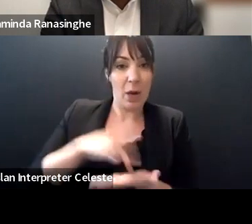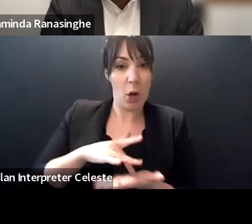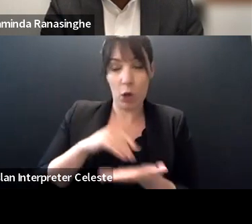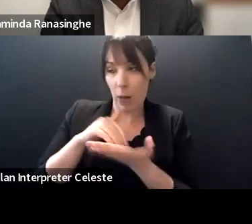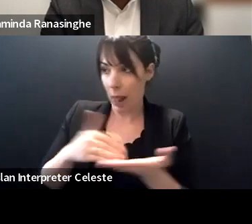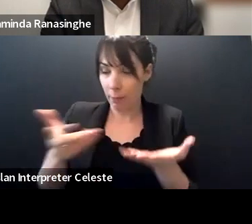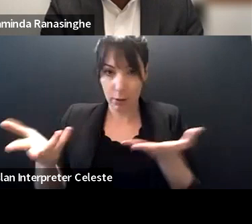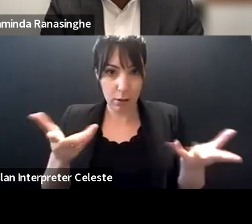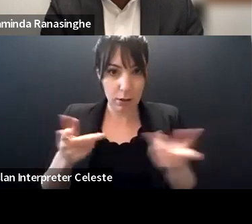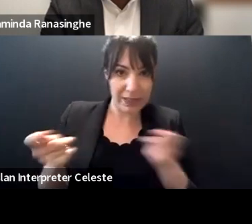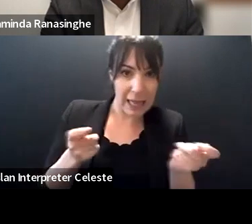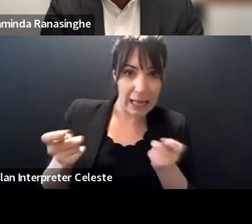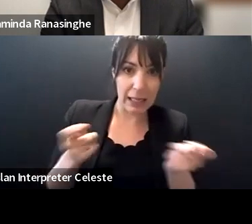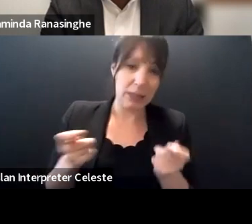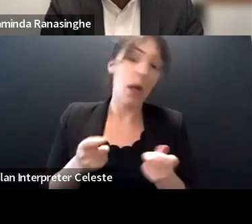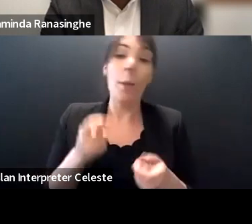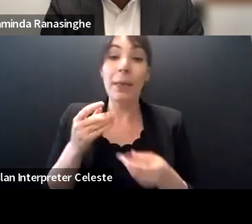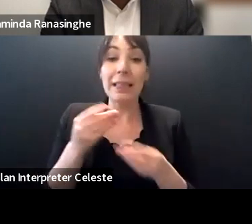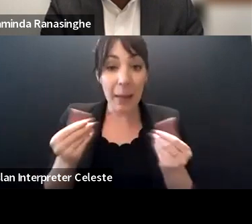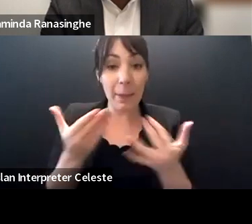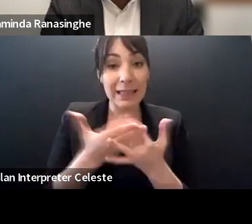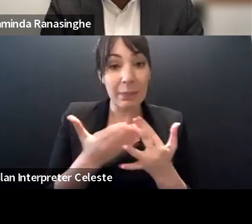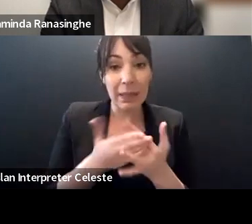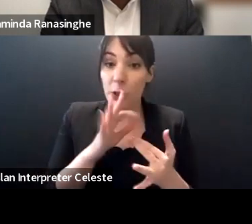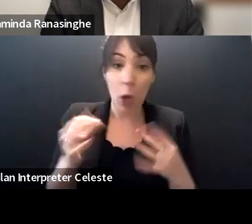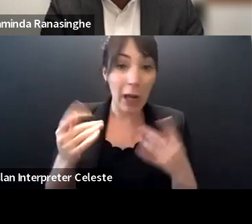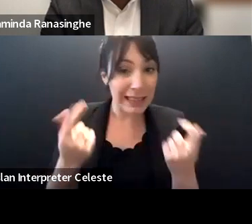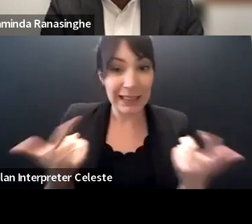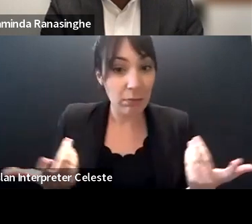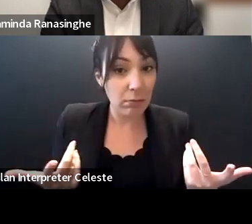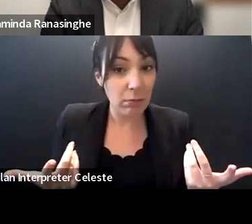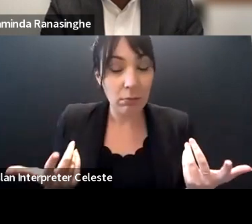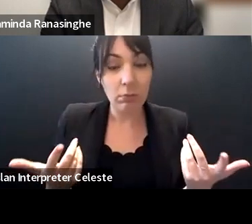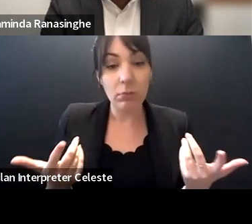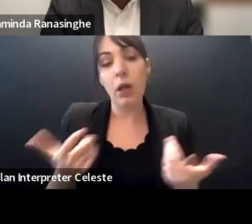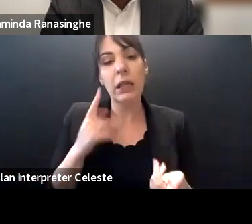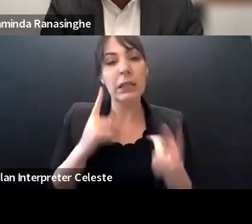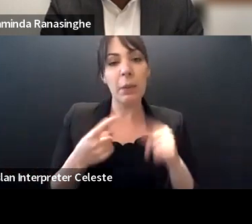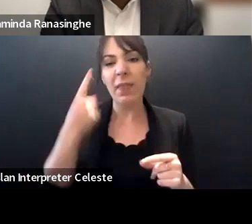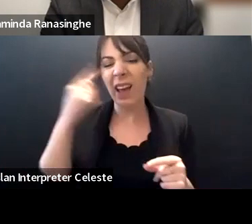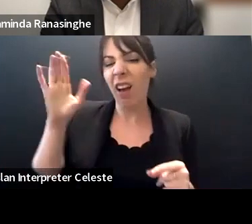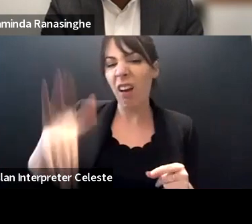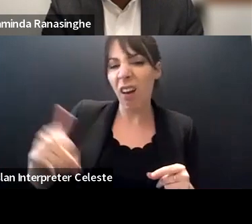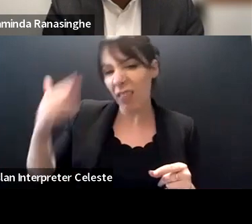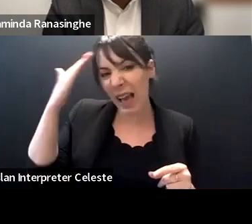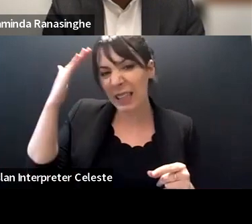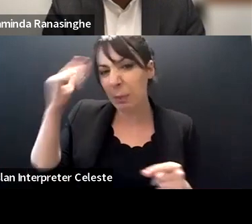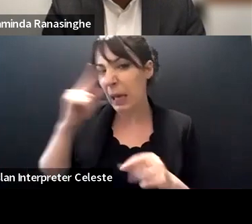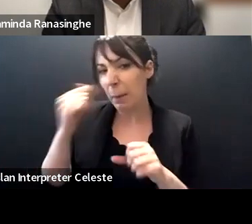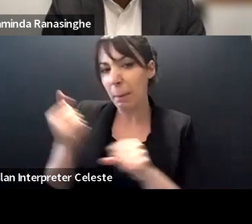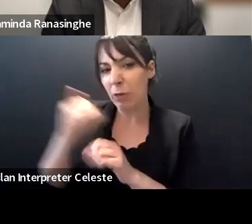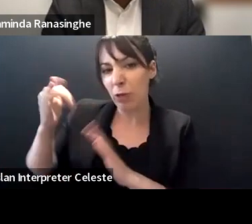to do either. That's the truth of this. And I often hear people say, well, the academic can just go make the transcript. And my first question is, have you ever done one